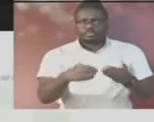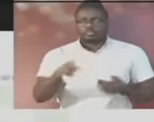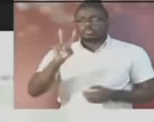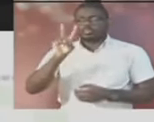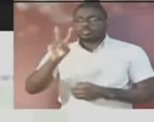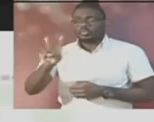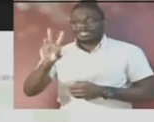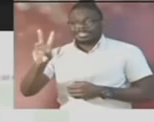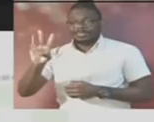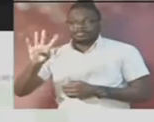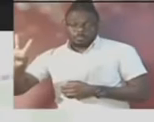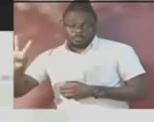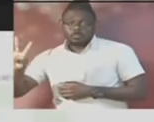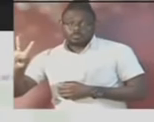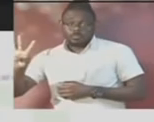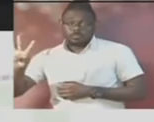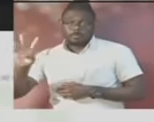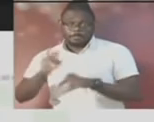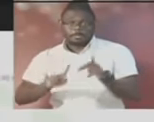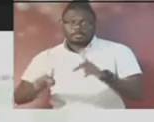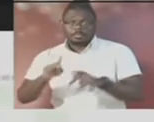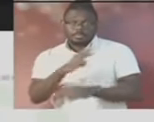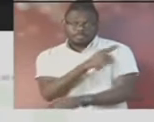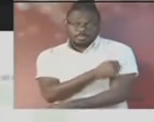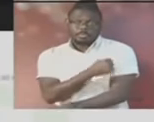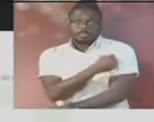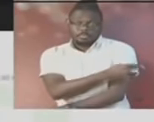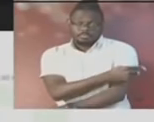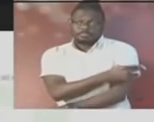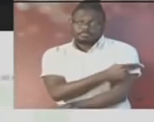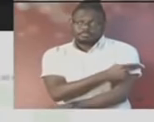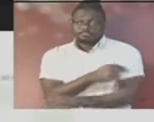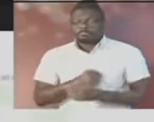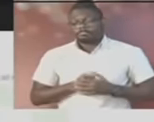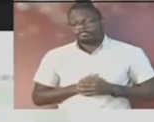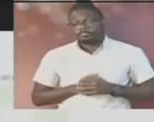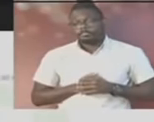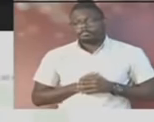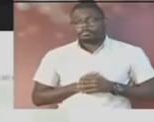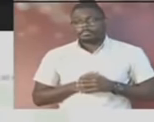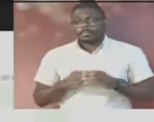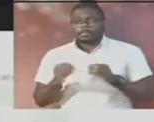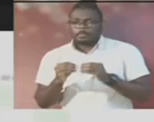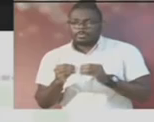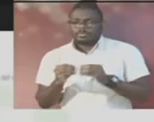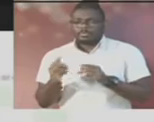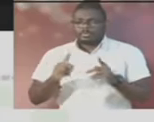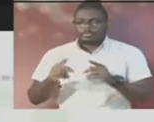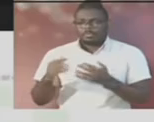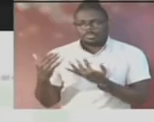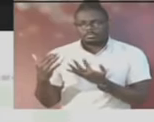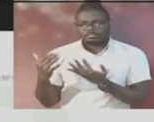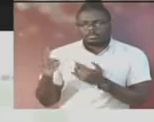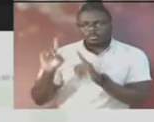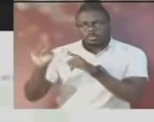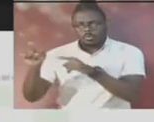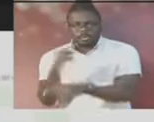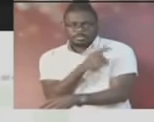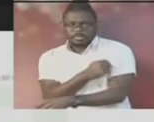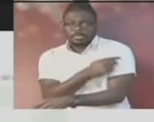264 patients in the hospital, with admissions pending at this point in time and as of 9 a.m.